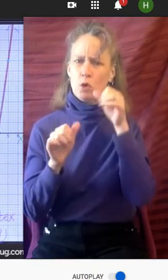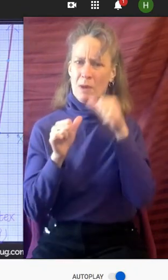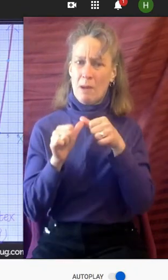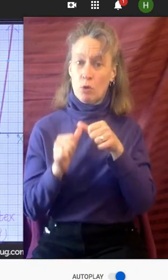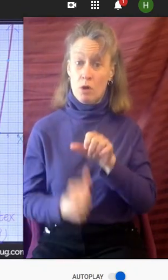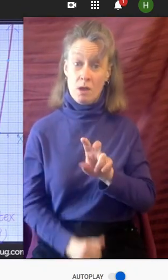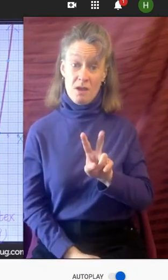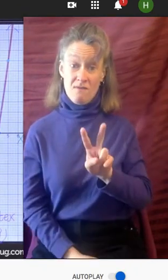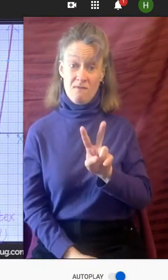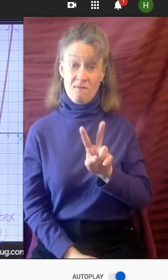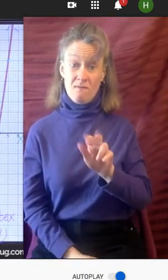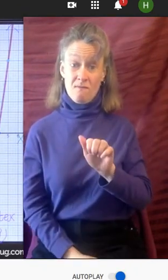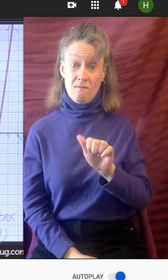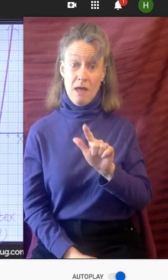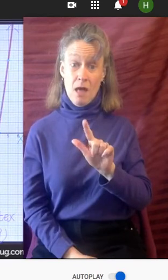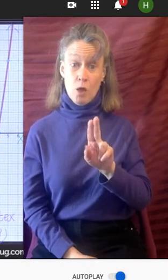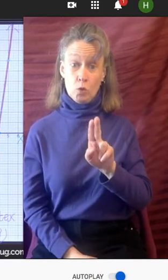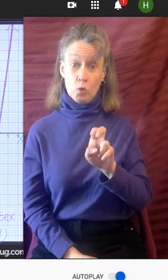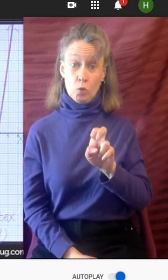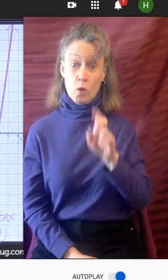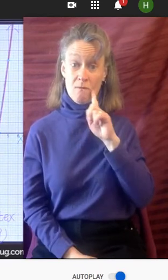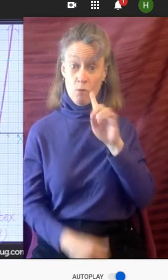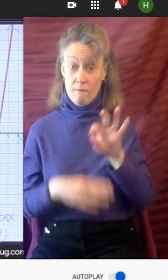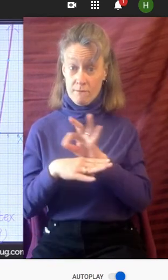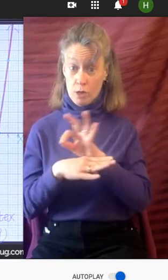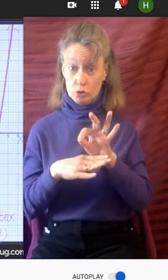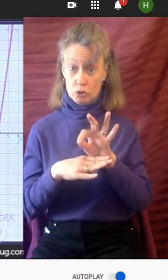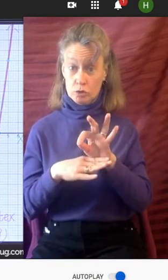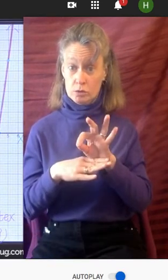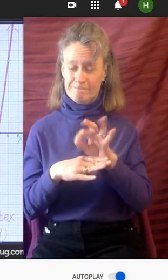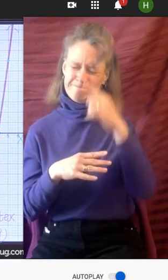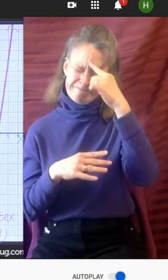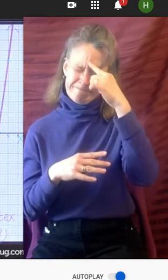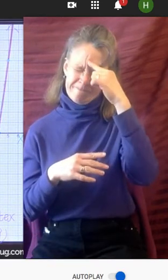Value of a function